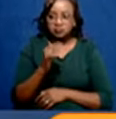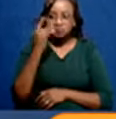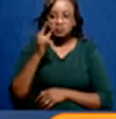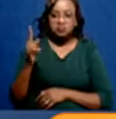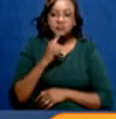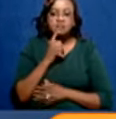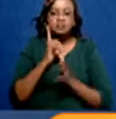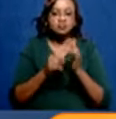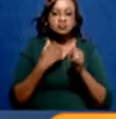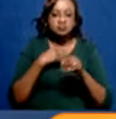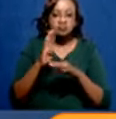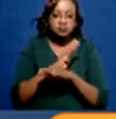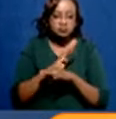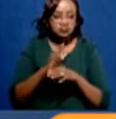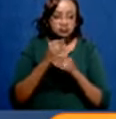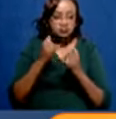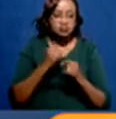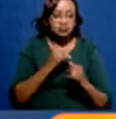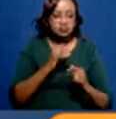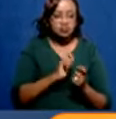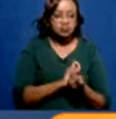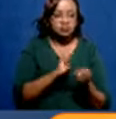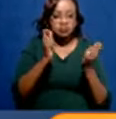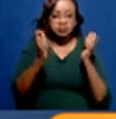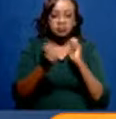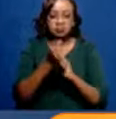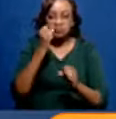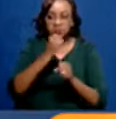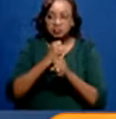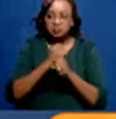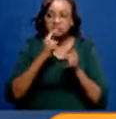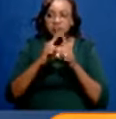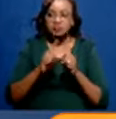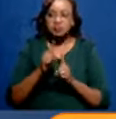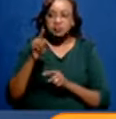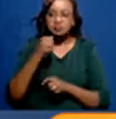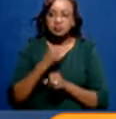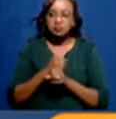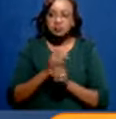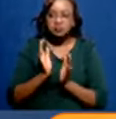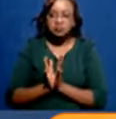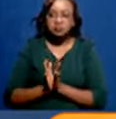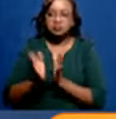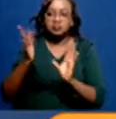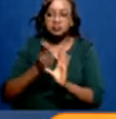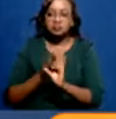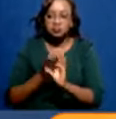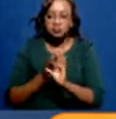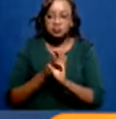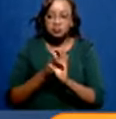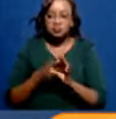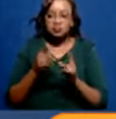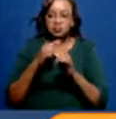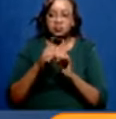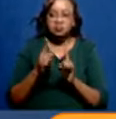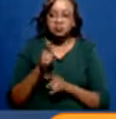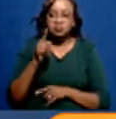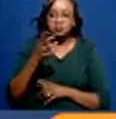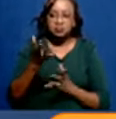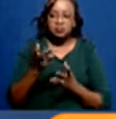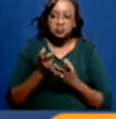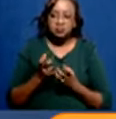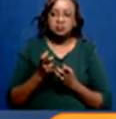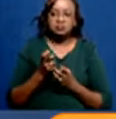that you're busy doing the transitional work. Mm. But then again, you're also doing the public participation. You're supposed to be